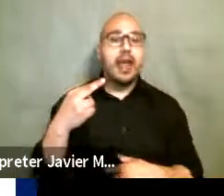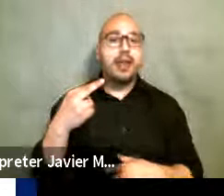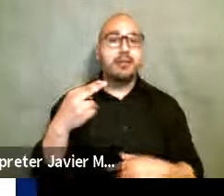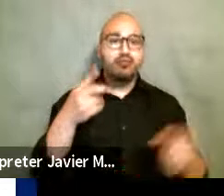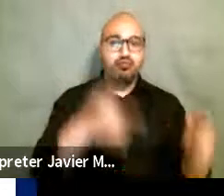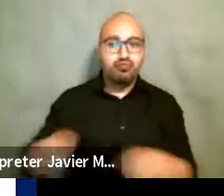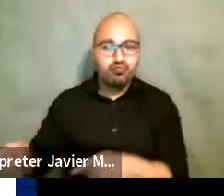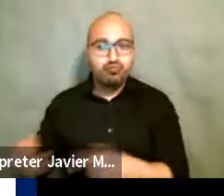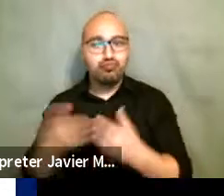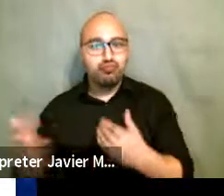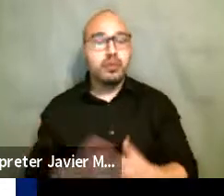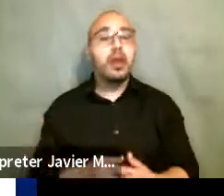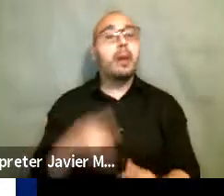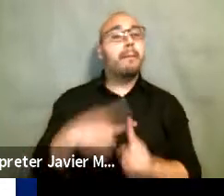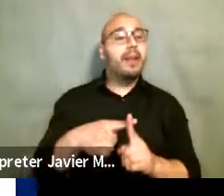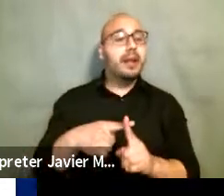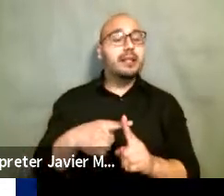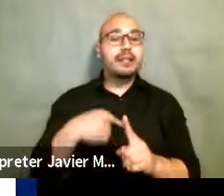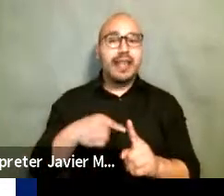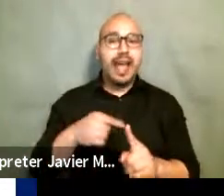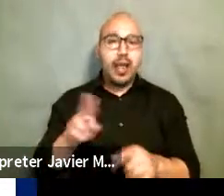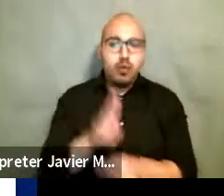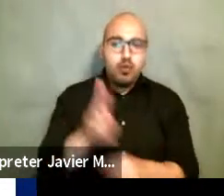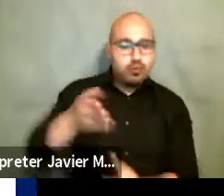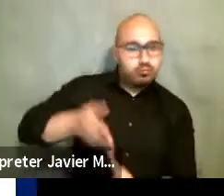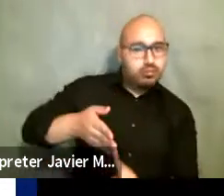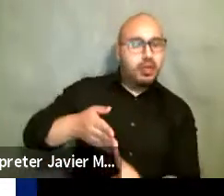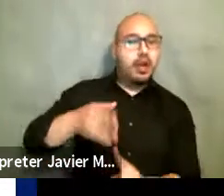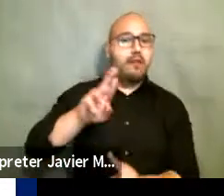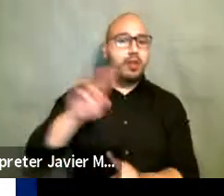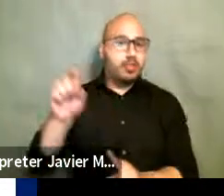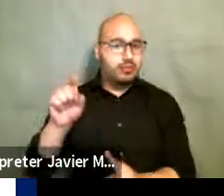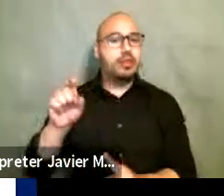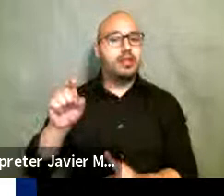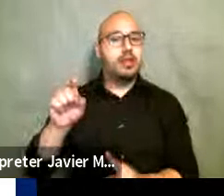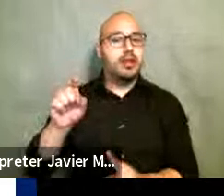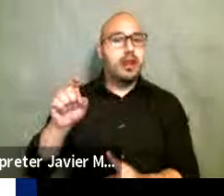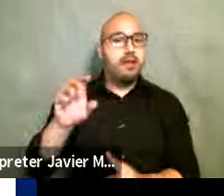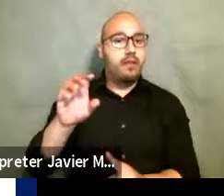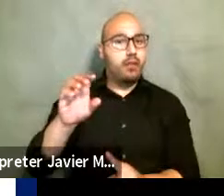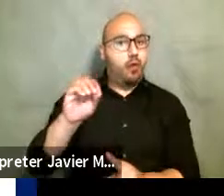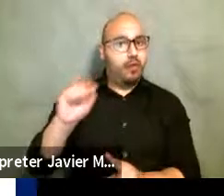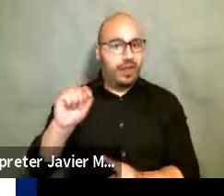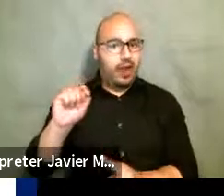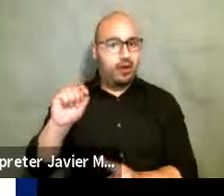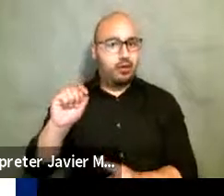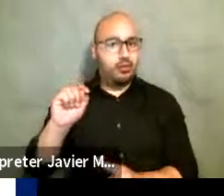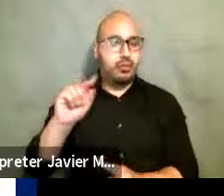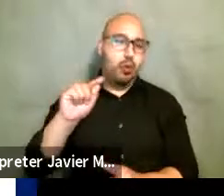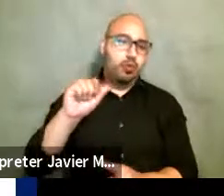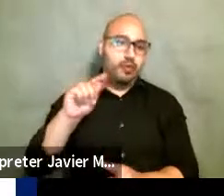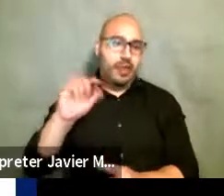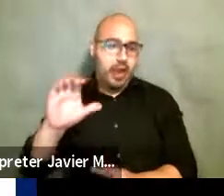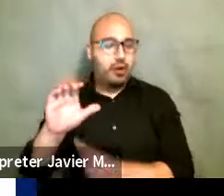practices associated with the illicit use of prescription and over-the-counter medication. So this semester, we will